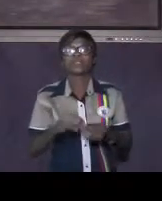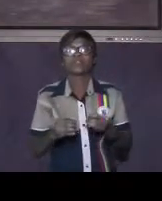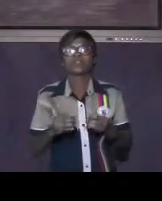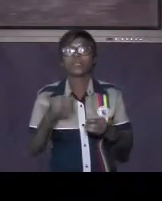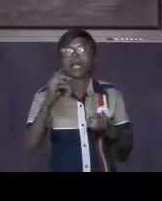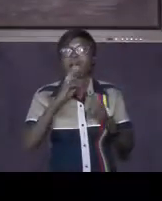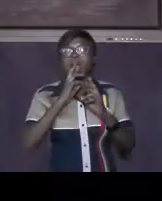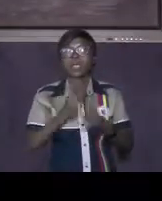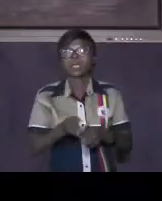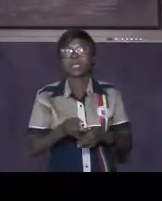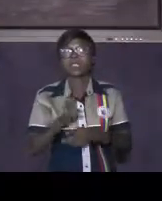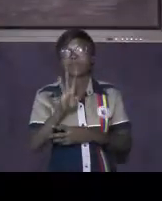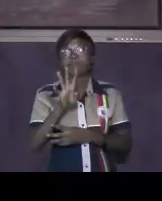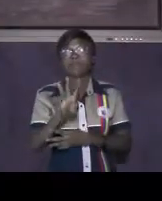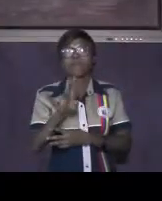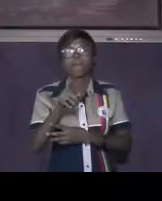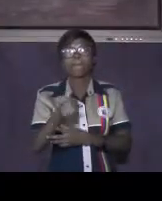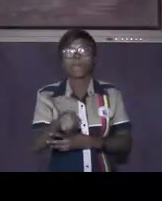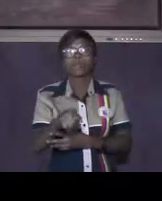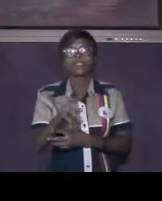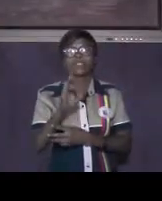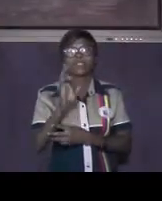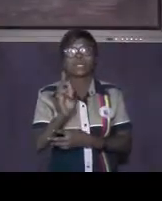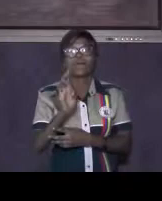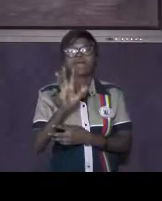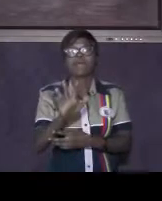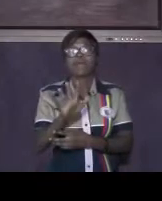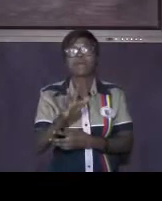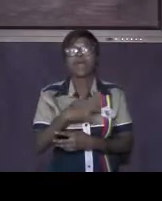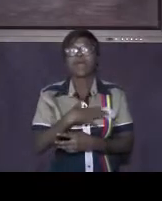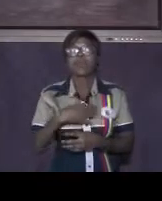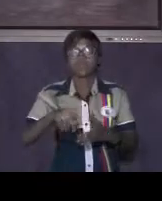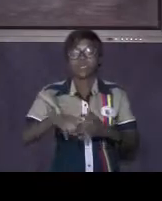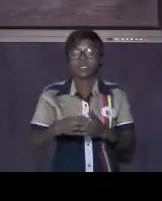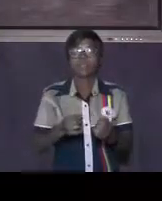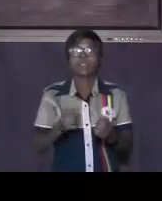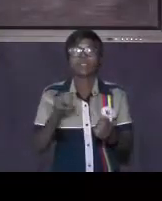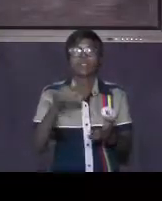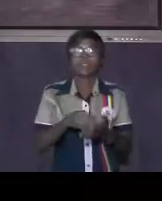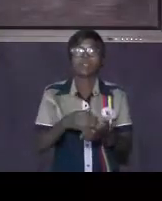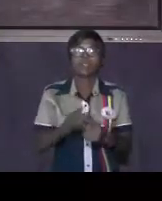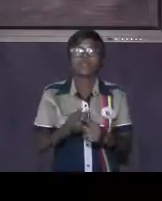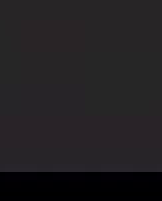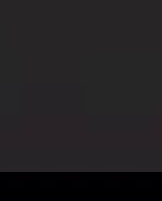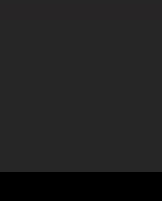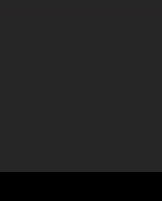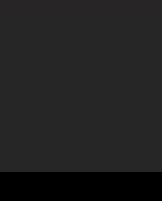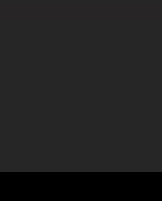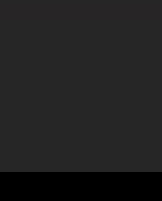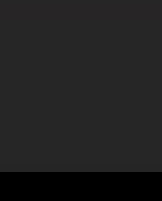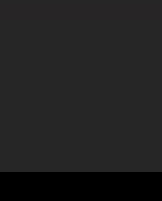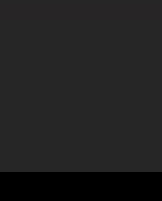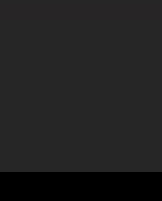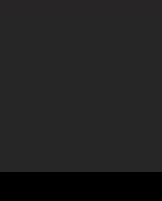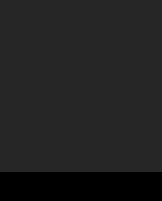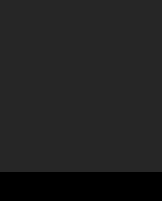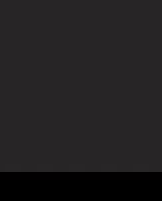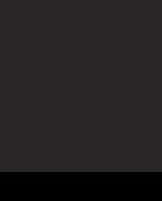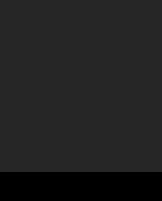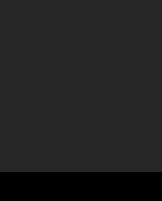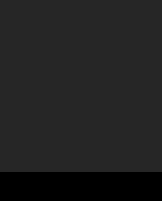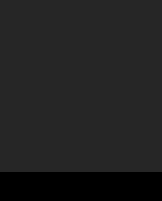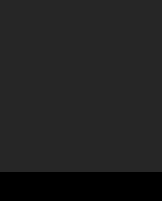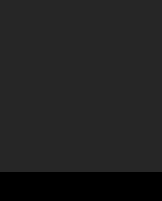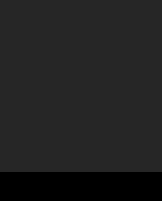is 4.75 kilometers squares. So again, you begin from the relationship. Now I believe that all gray